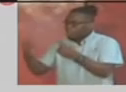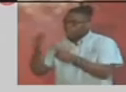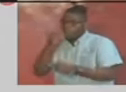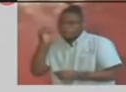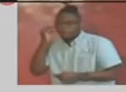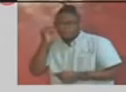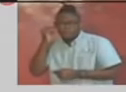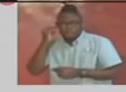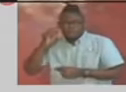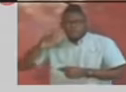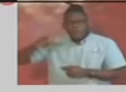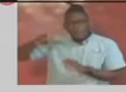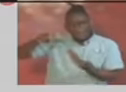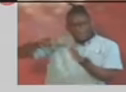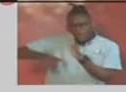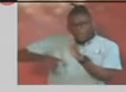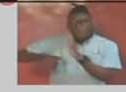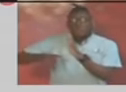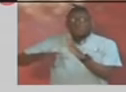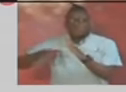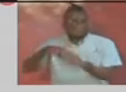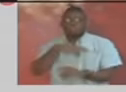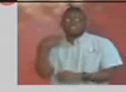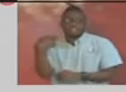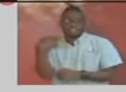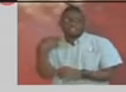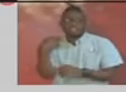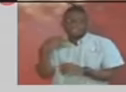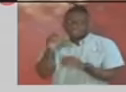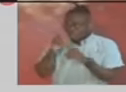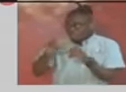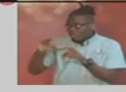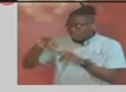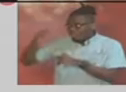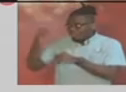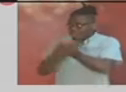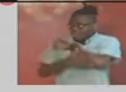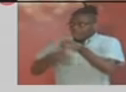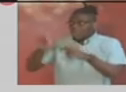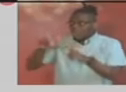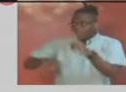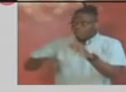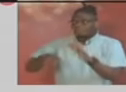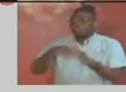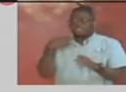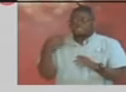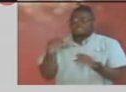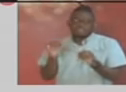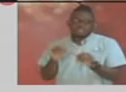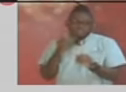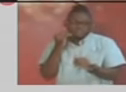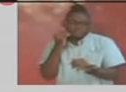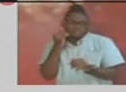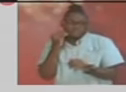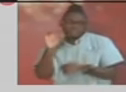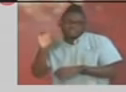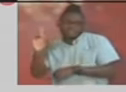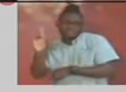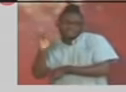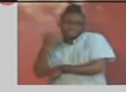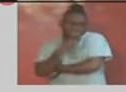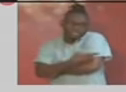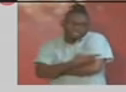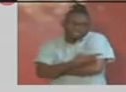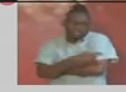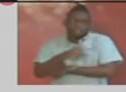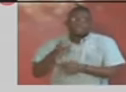effectiveness of the vaccine ultimately behaves in Trinidad and Tobago. We won't have the effectiveness that we want. So we want to keep those other strains out